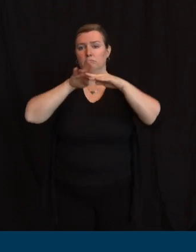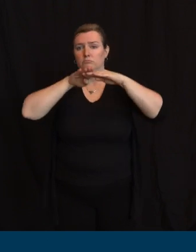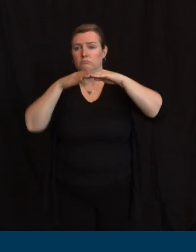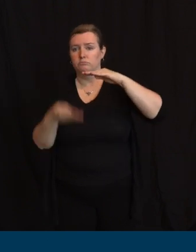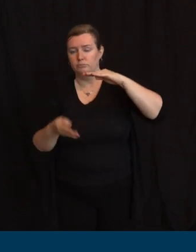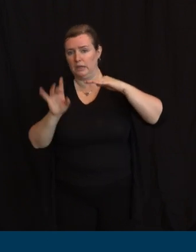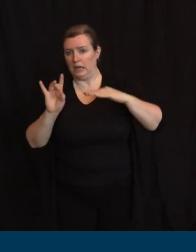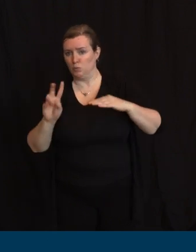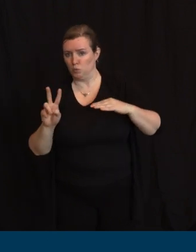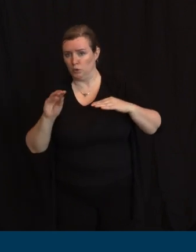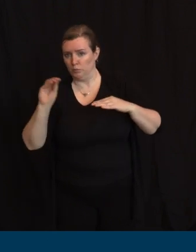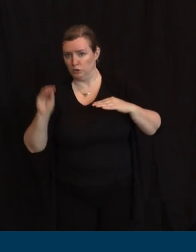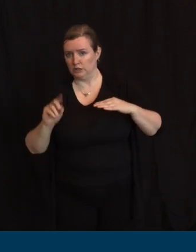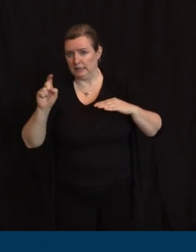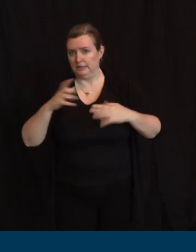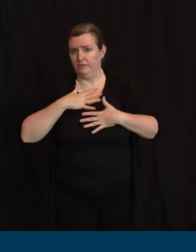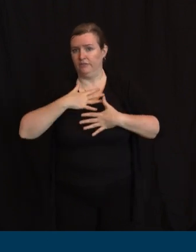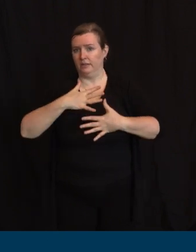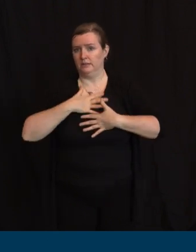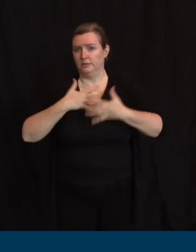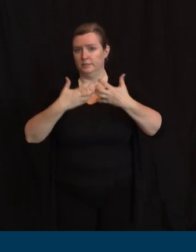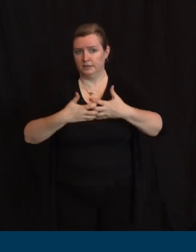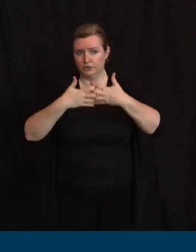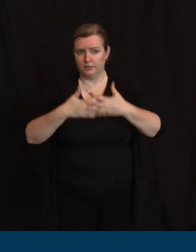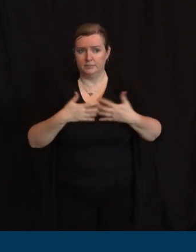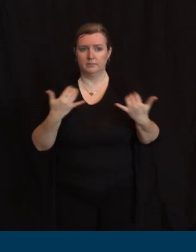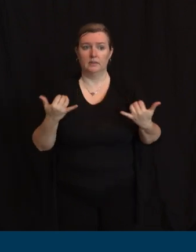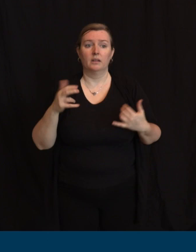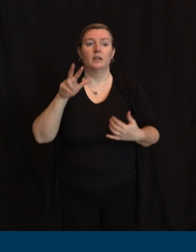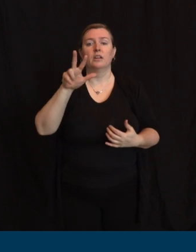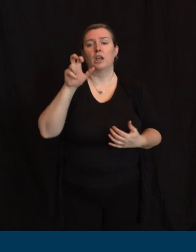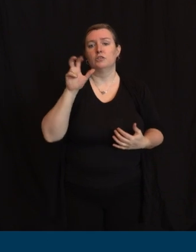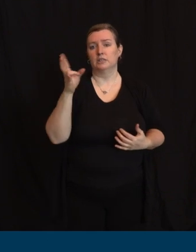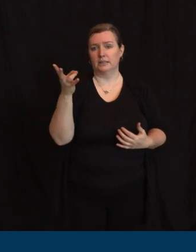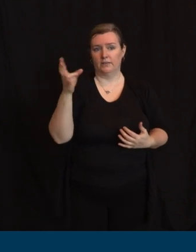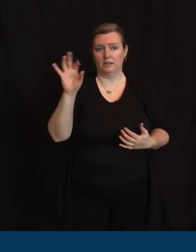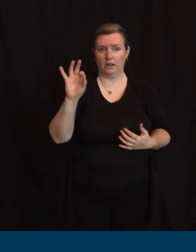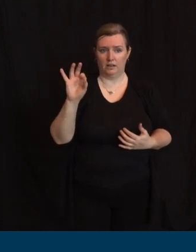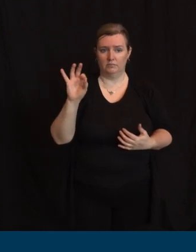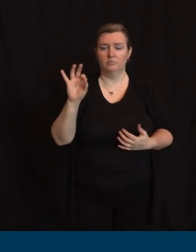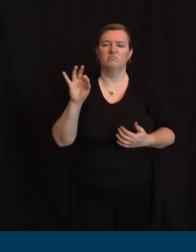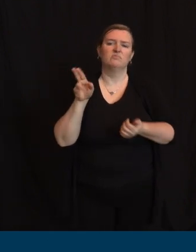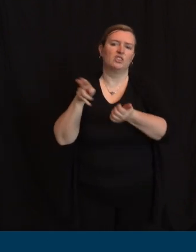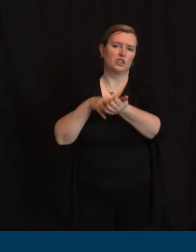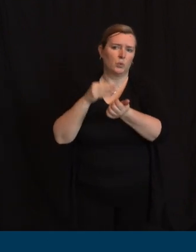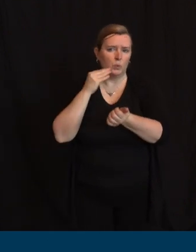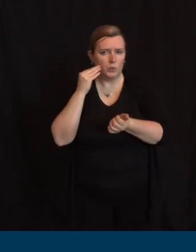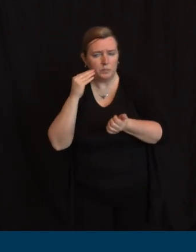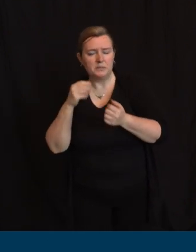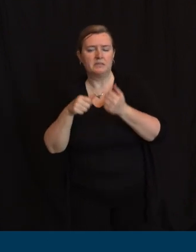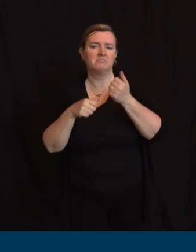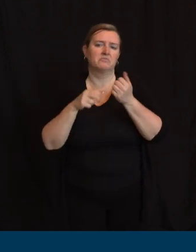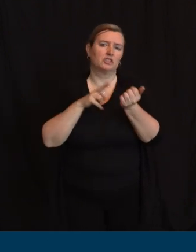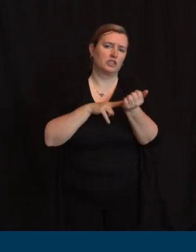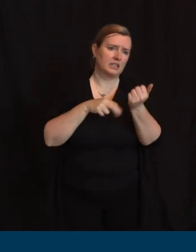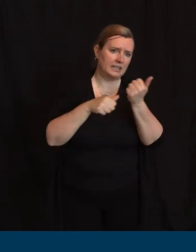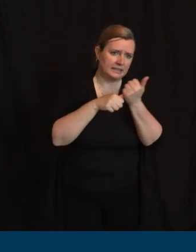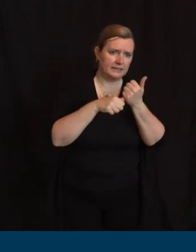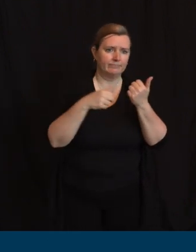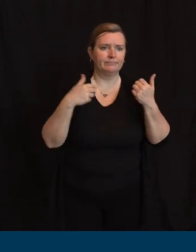There are 379 long-term care facilities and assisted living facilities now reporting at least